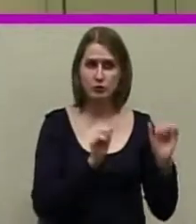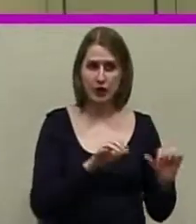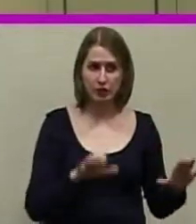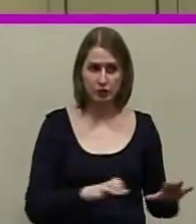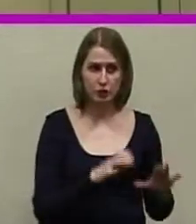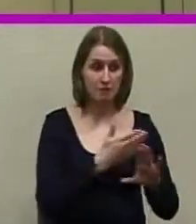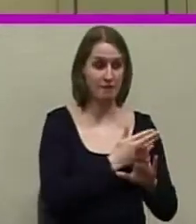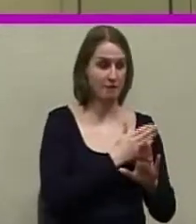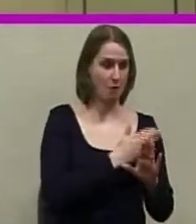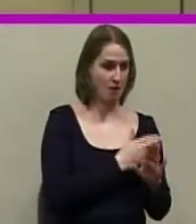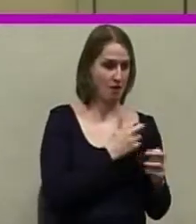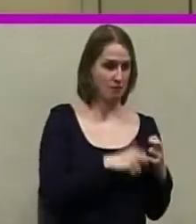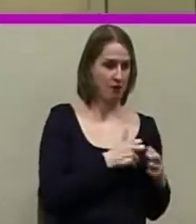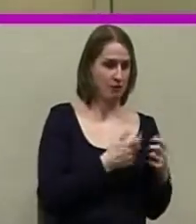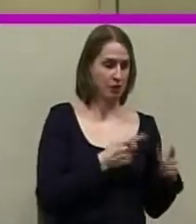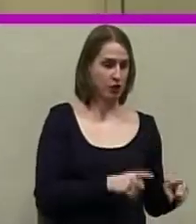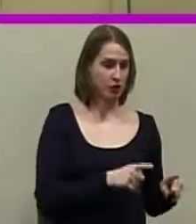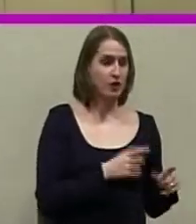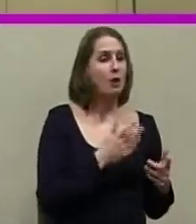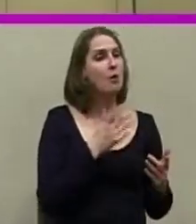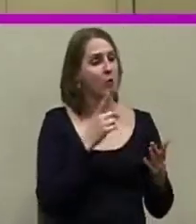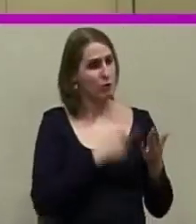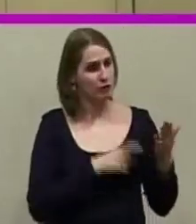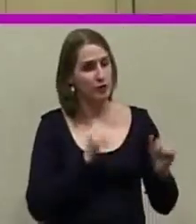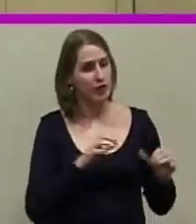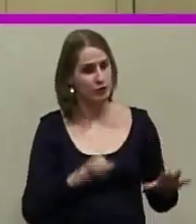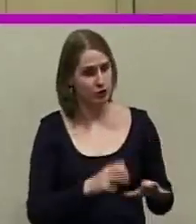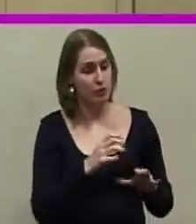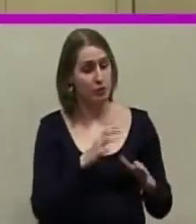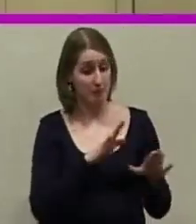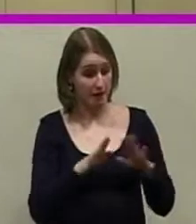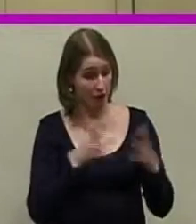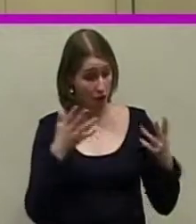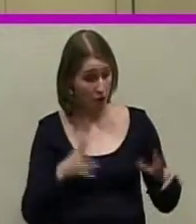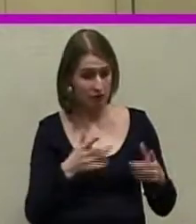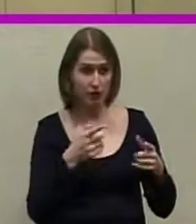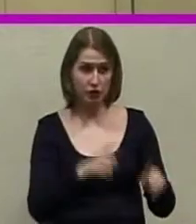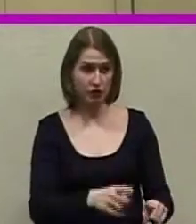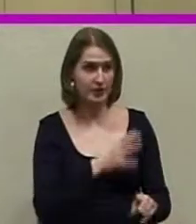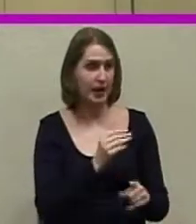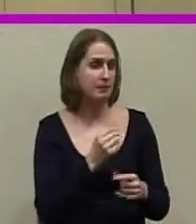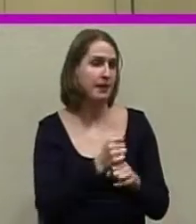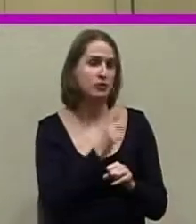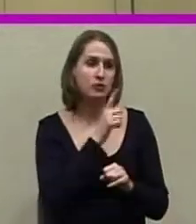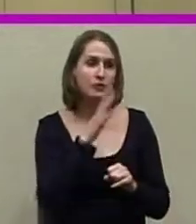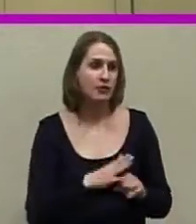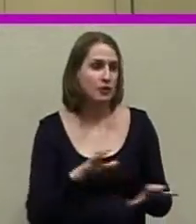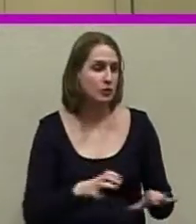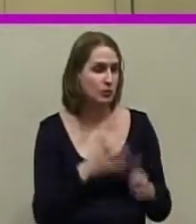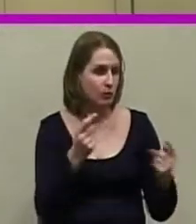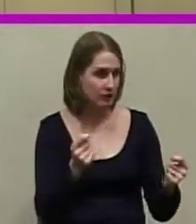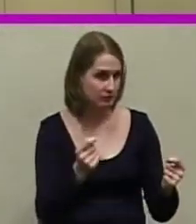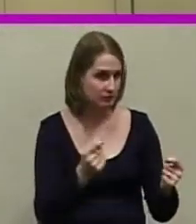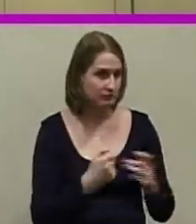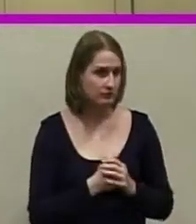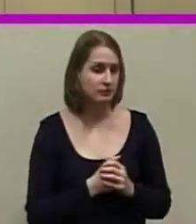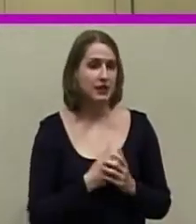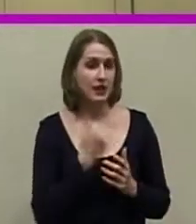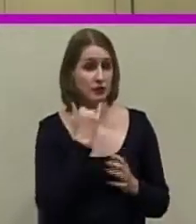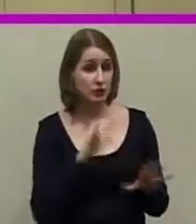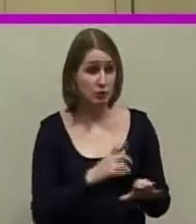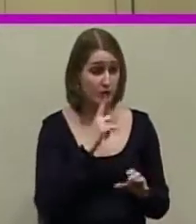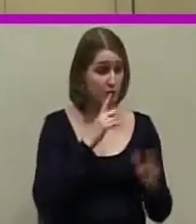end before the problem occurs? What might you do once the behavior occurs? And what do you want to make sure you never do? What if he's doing it for peer attention? What if he's doing